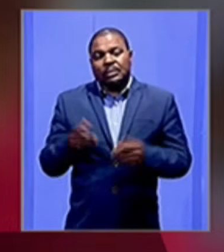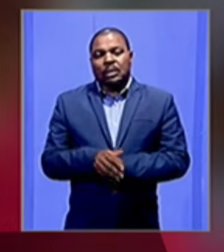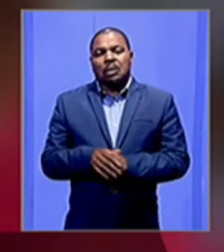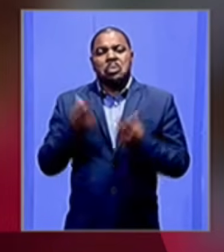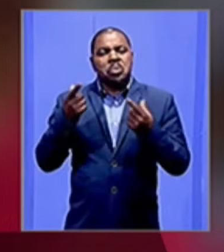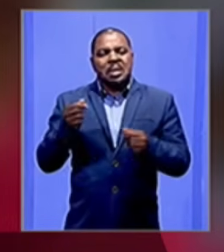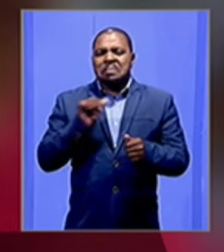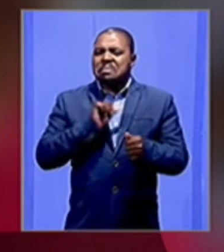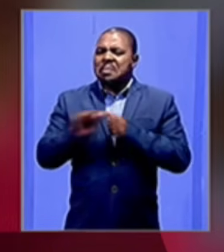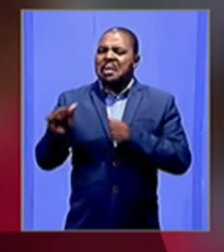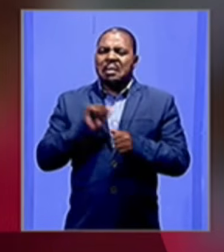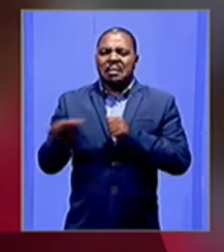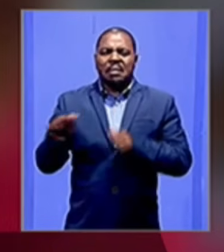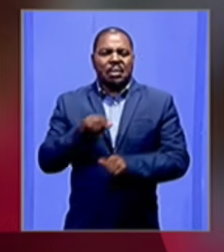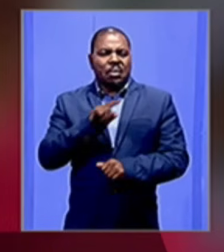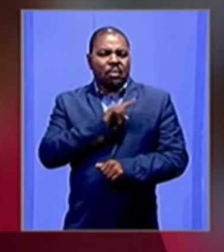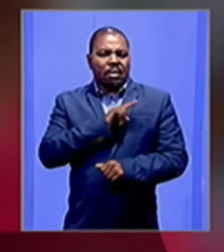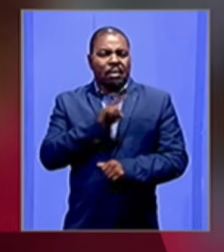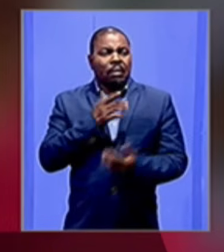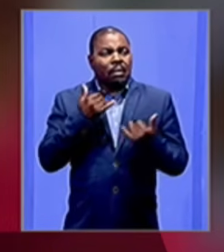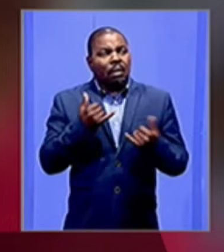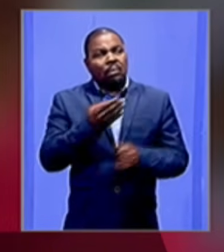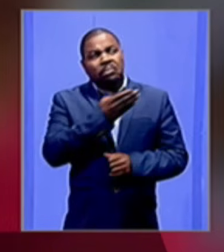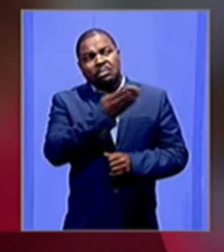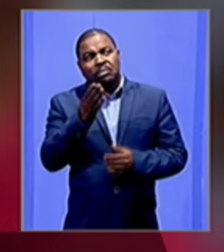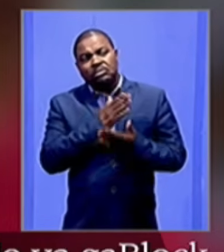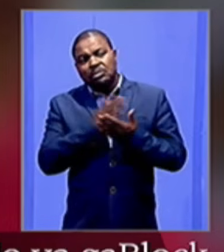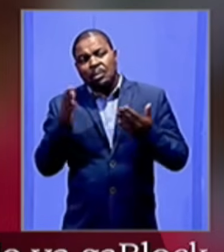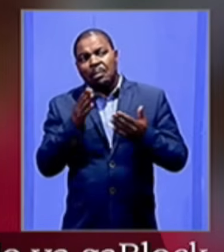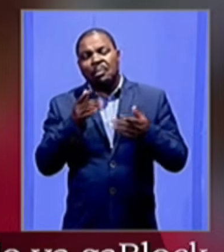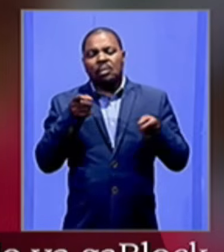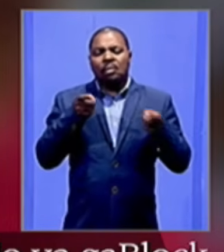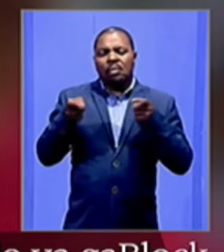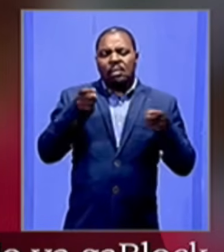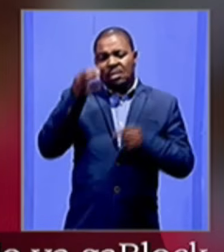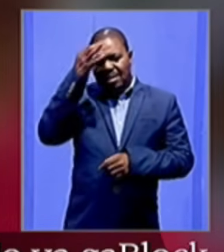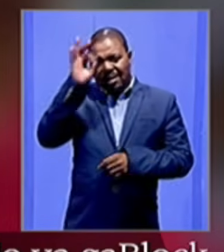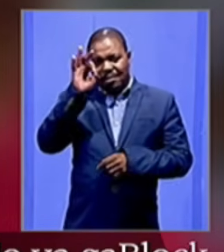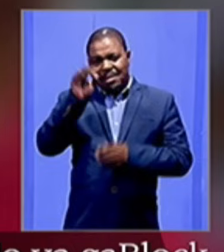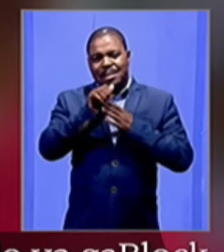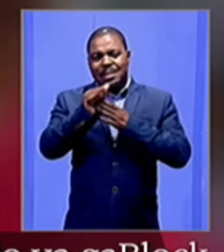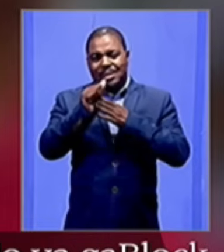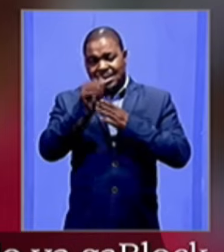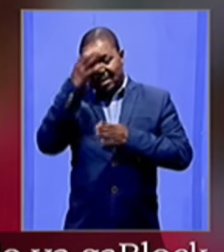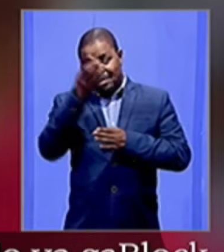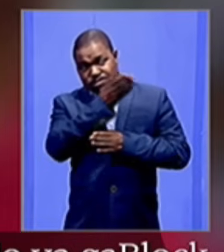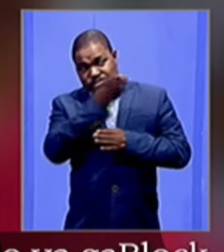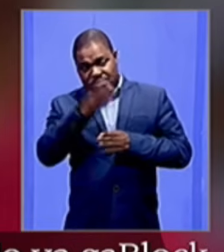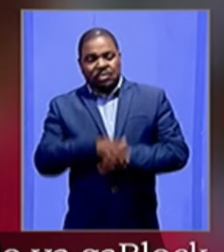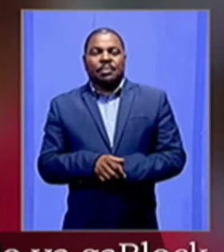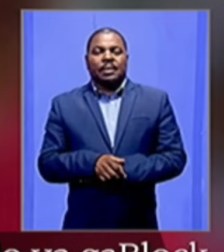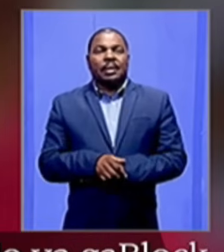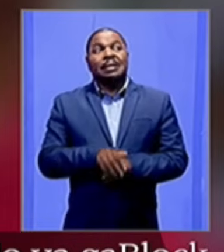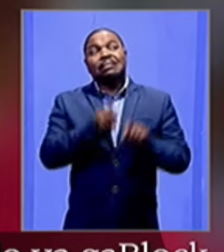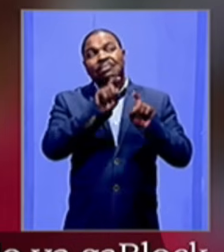ebile se sentle go gaisa ba eleng gore gompieno ba tshwere puso kapa ba eteletse puso ko pele mme ga